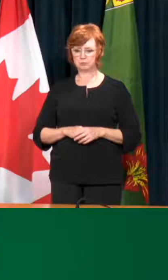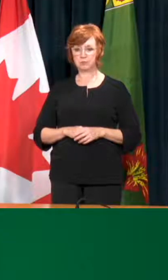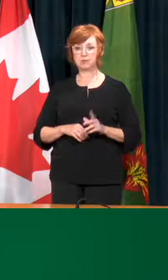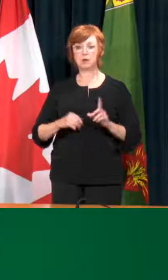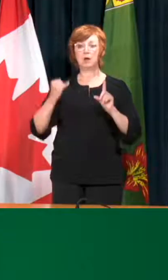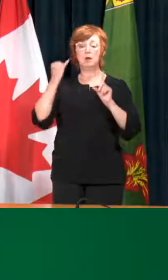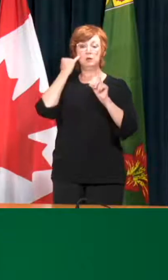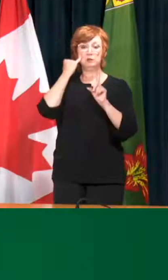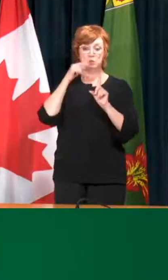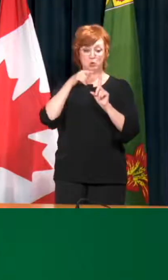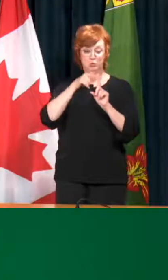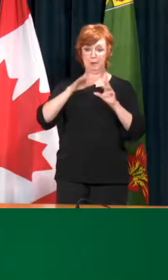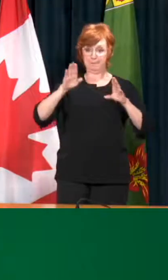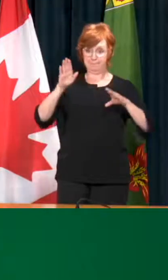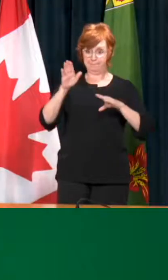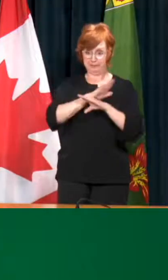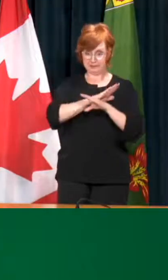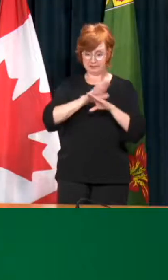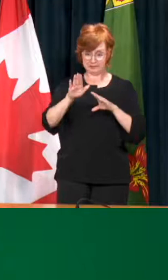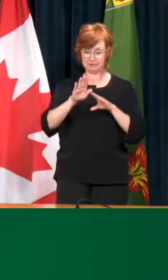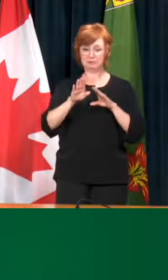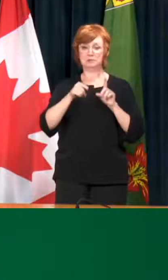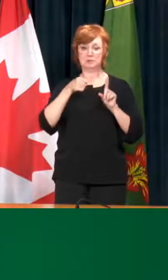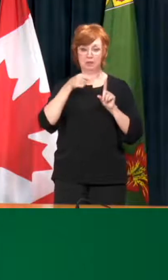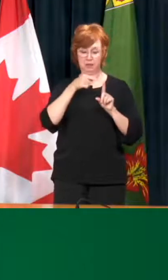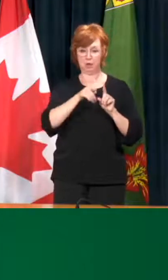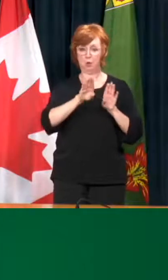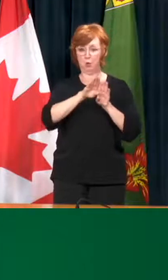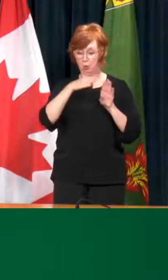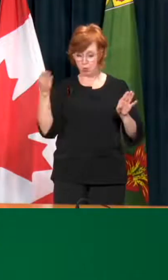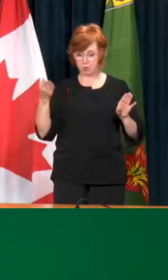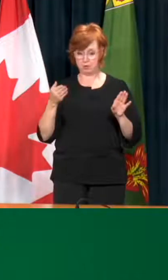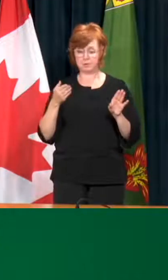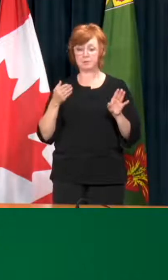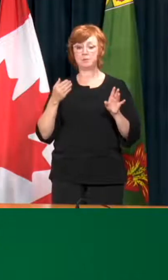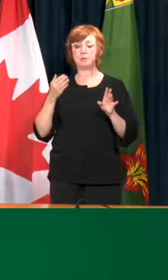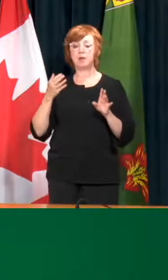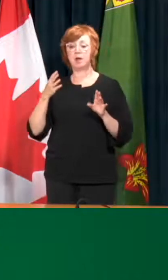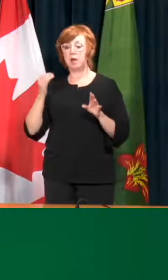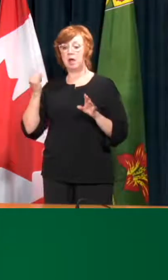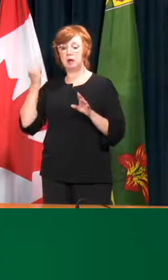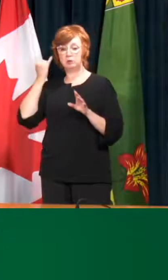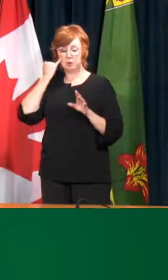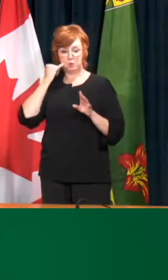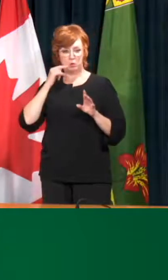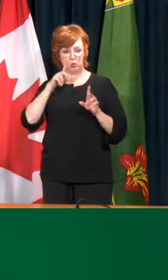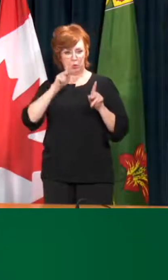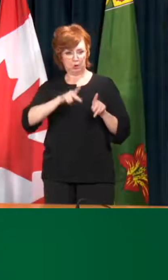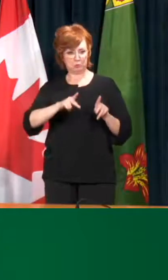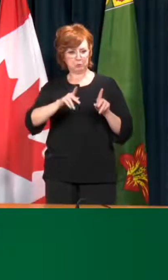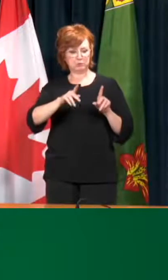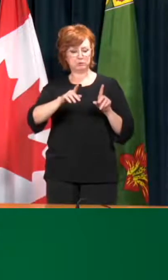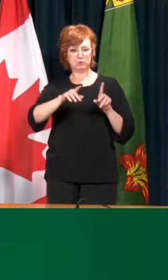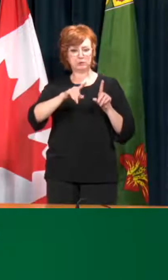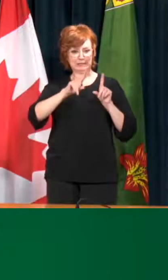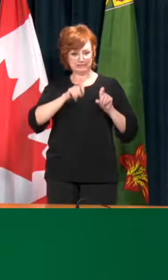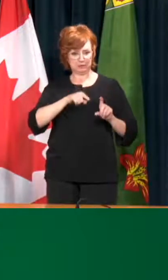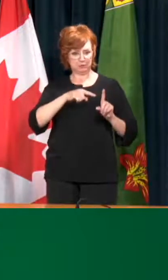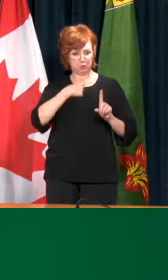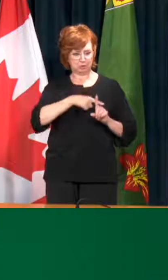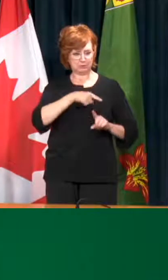or cleaning for anything? How long would they have to close? And if they don't do that, is there any liability